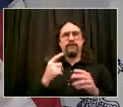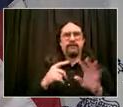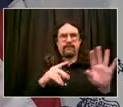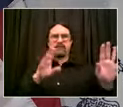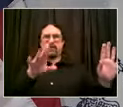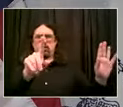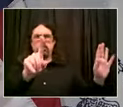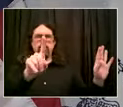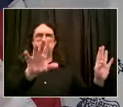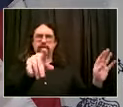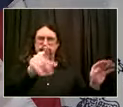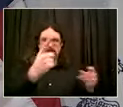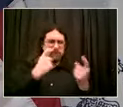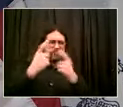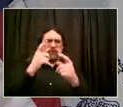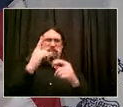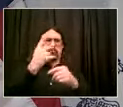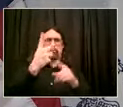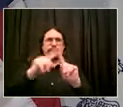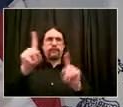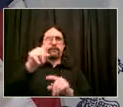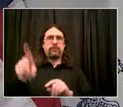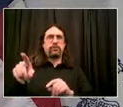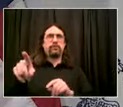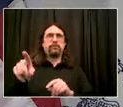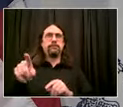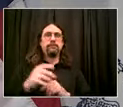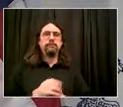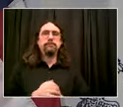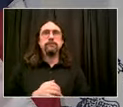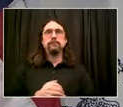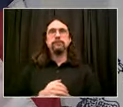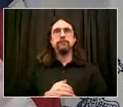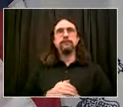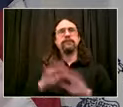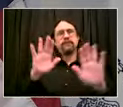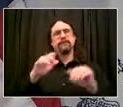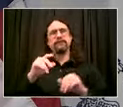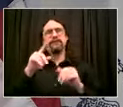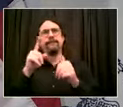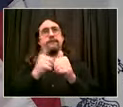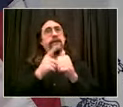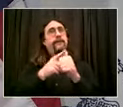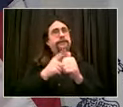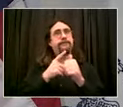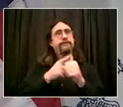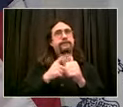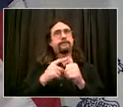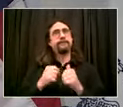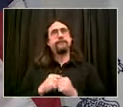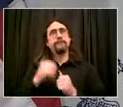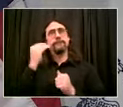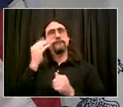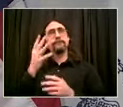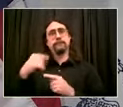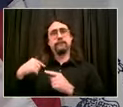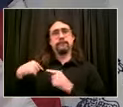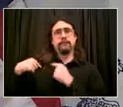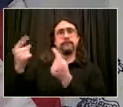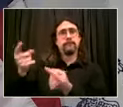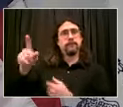The concept for the year 2020 was defeat the coronavirus in a